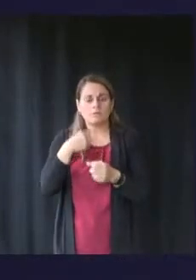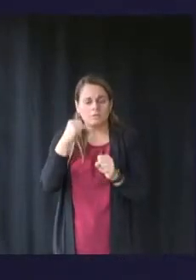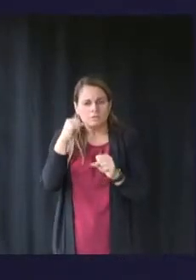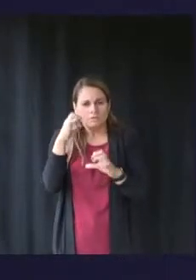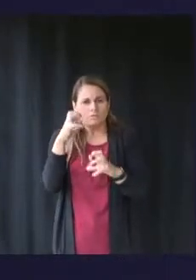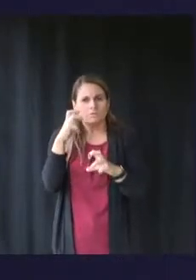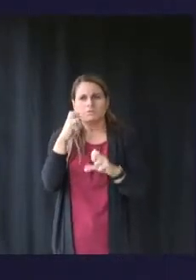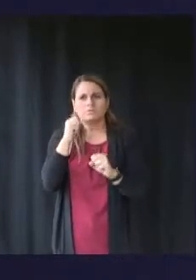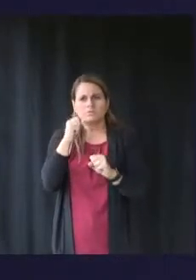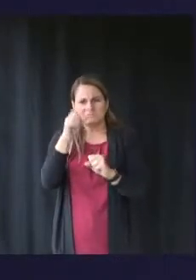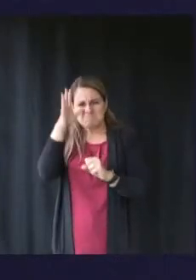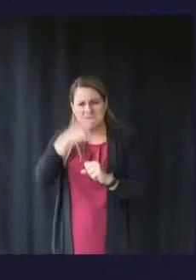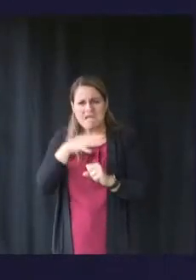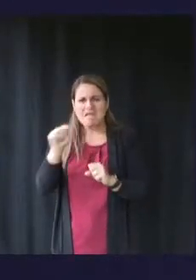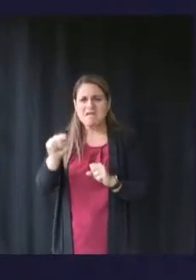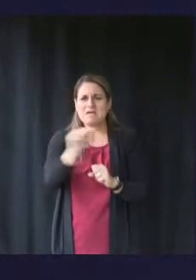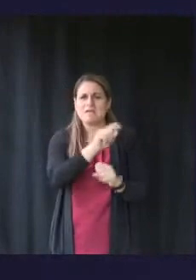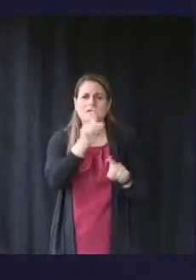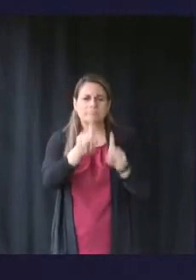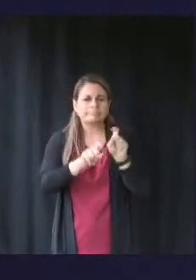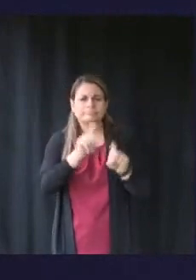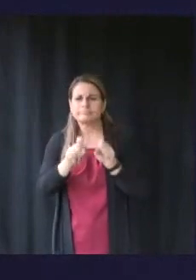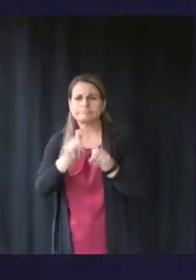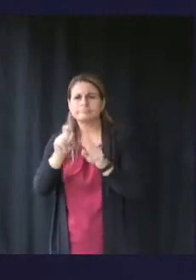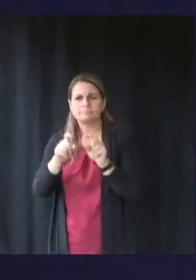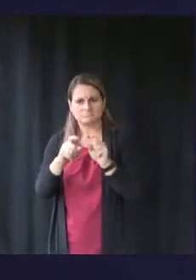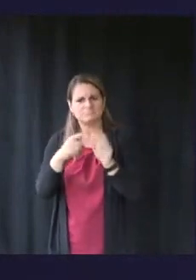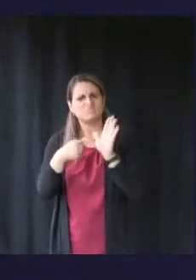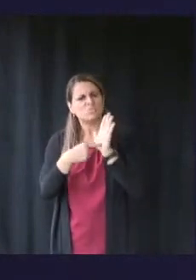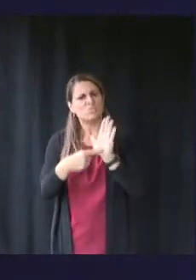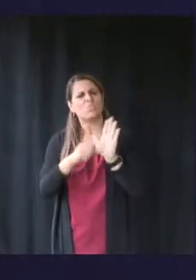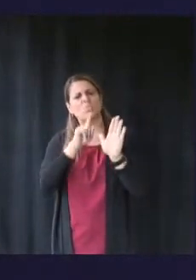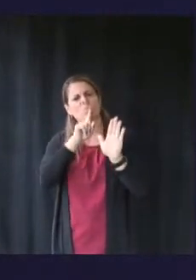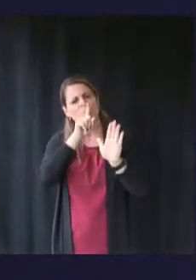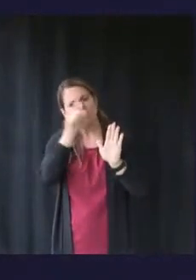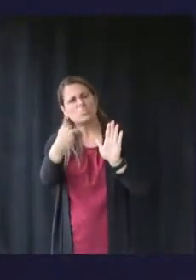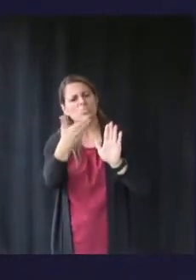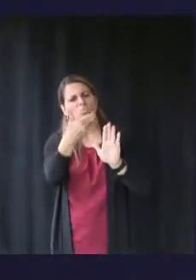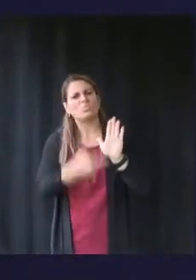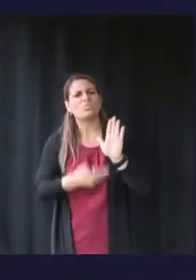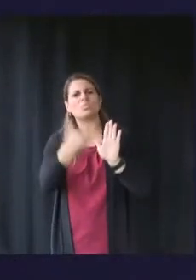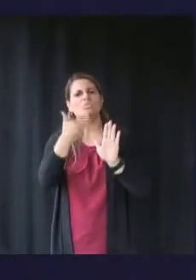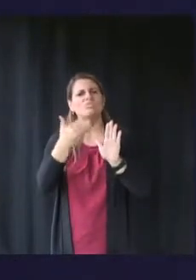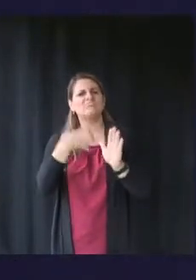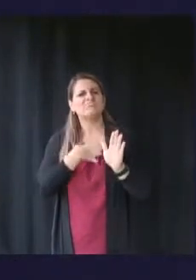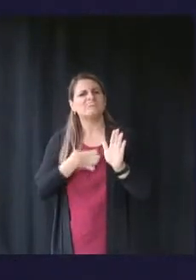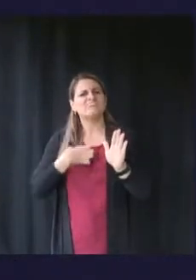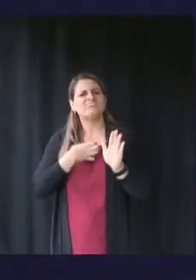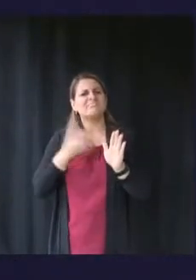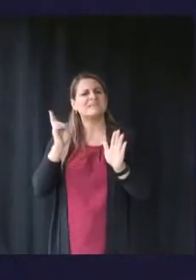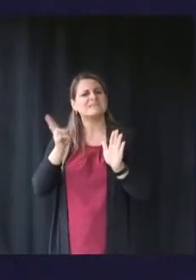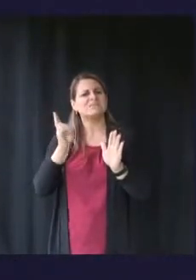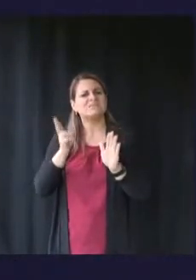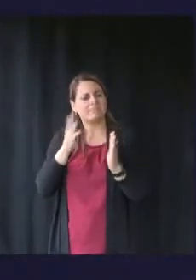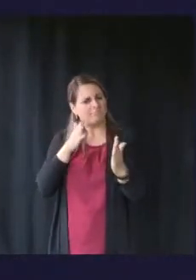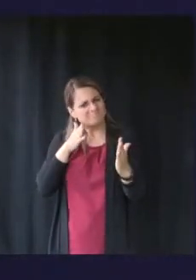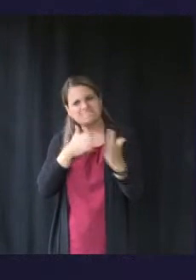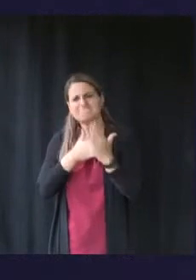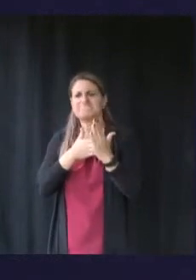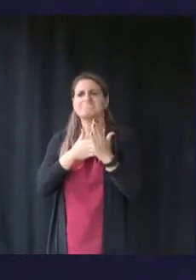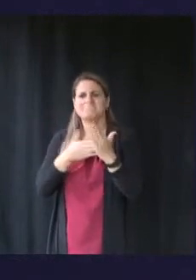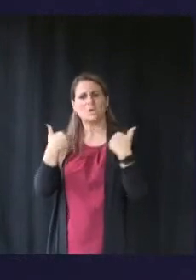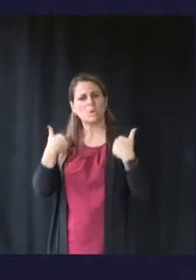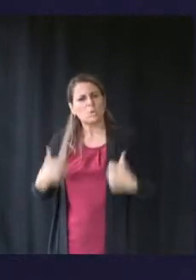villains. And to expose beyond question the depravity and the crimes against humanity that the